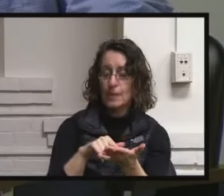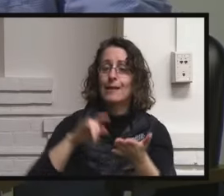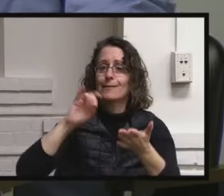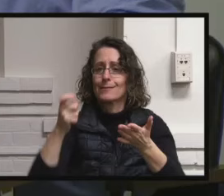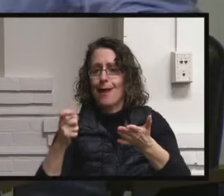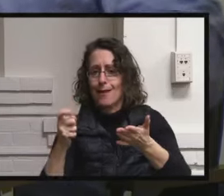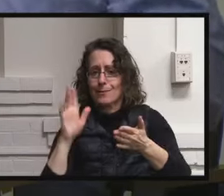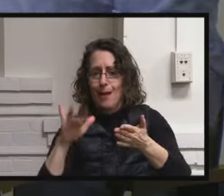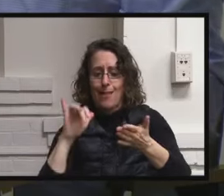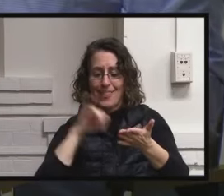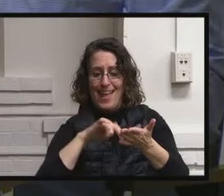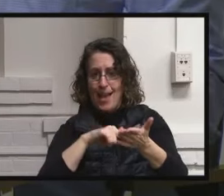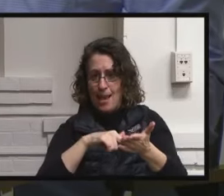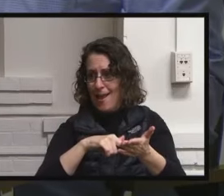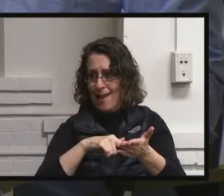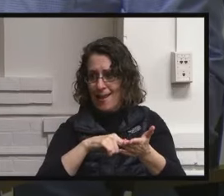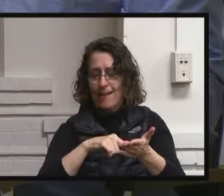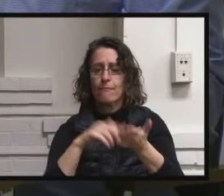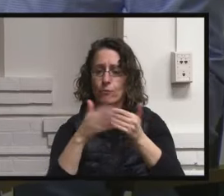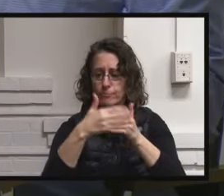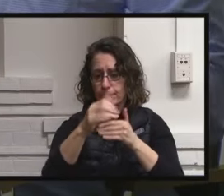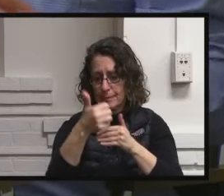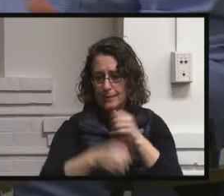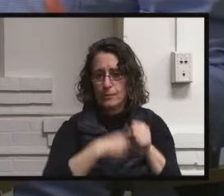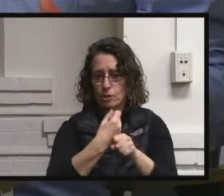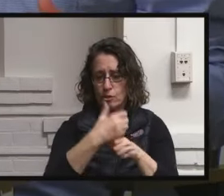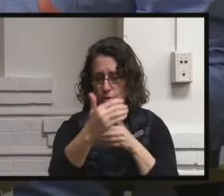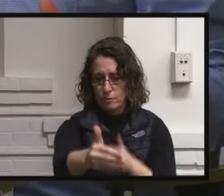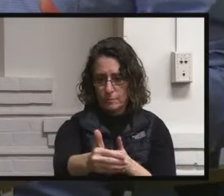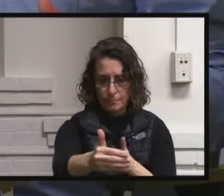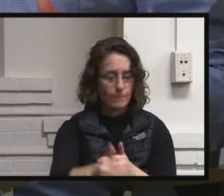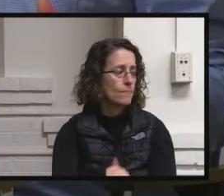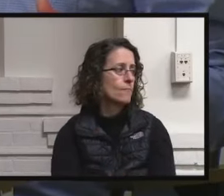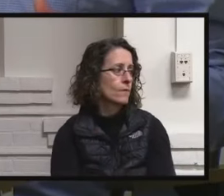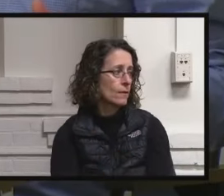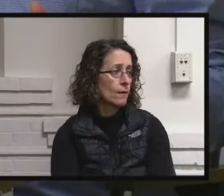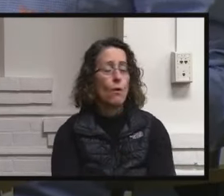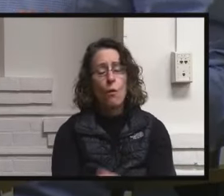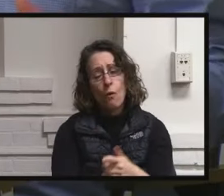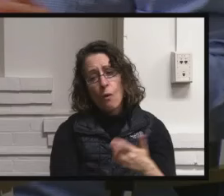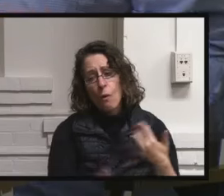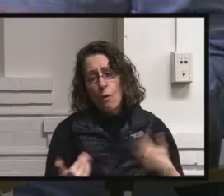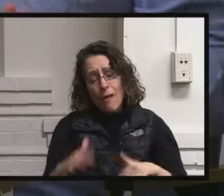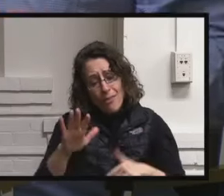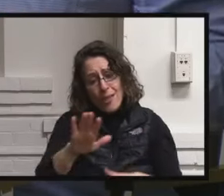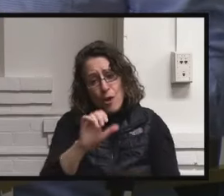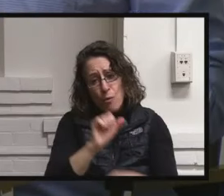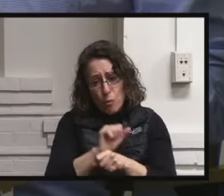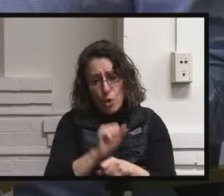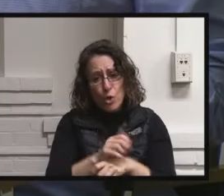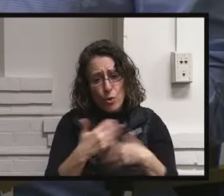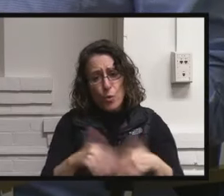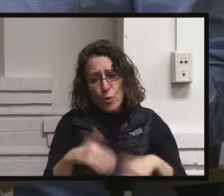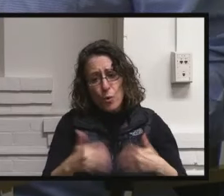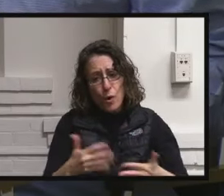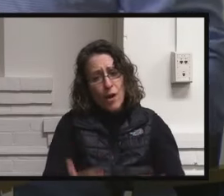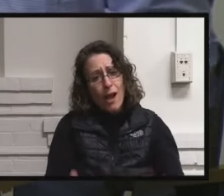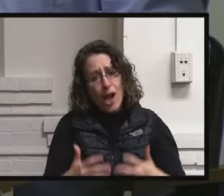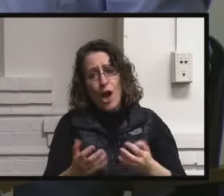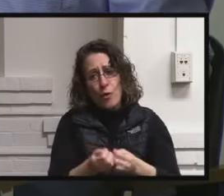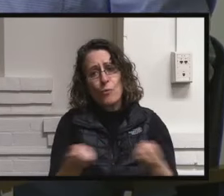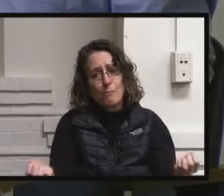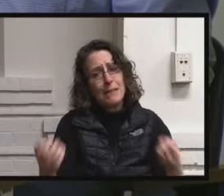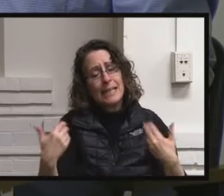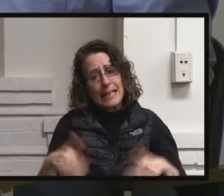So their existing equipment that they're using, and there's a lot of it, will be taxed at the regular rate. The